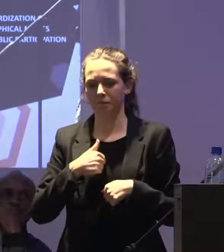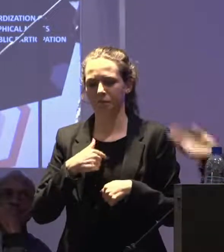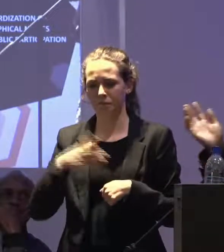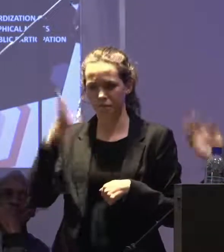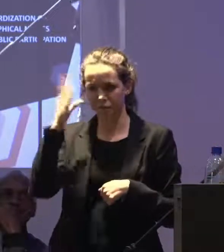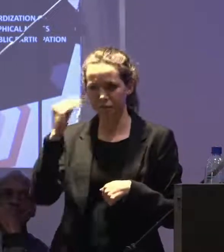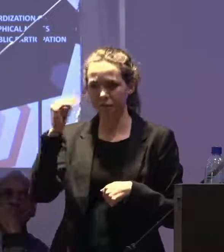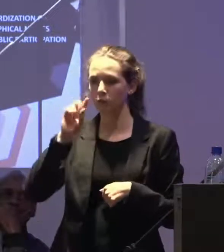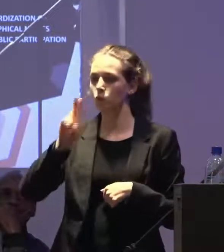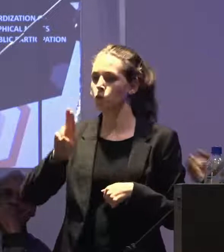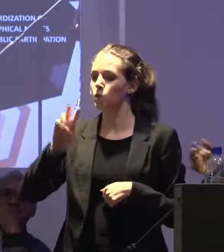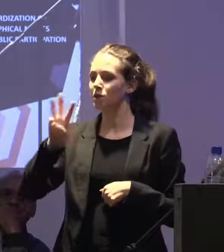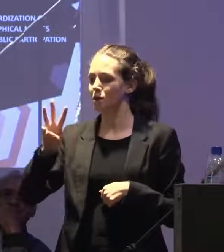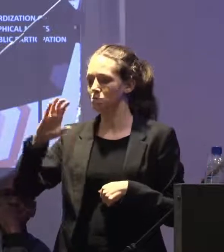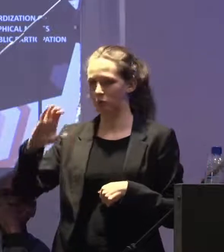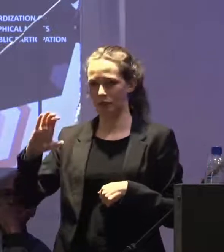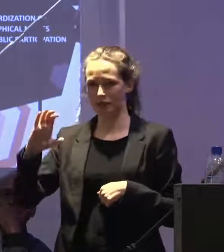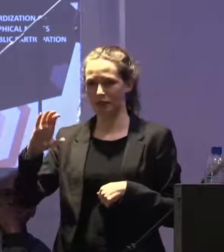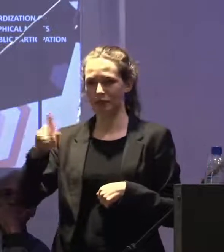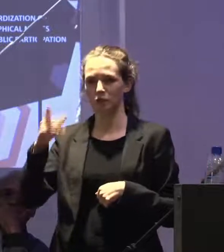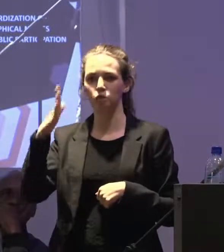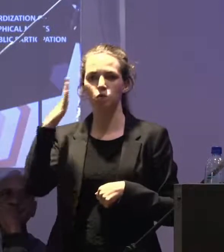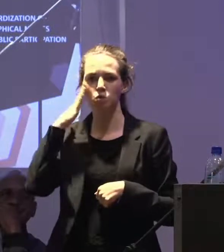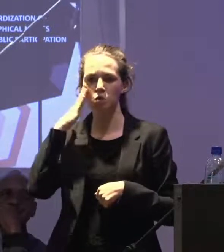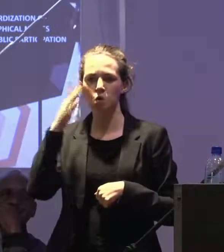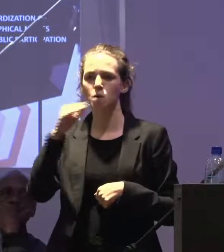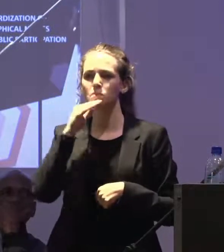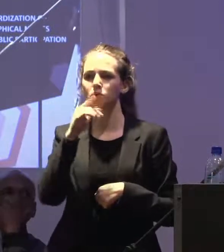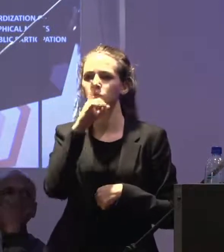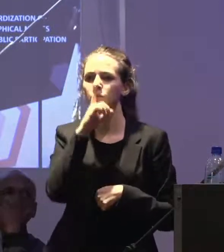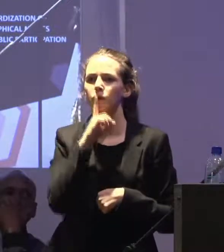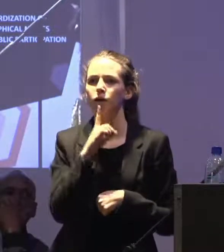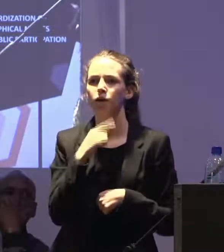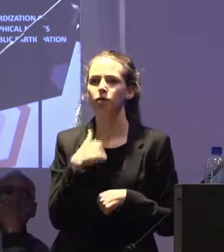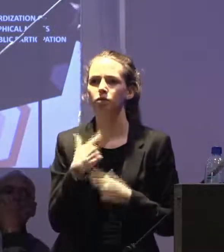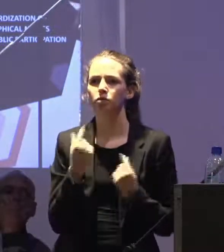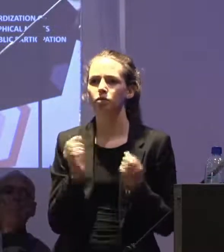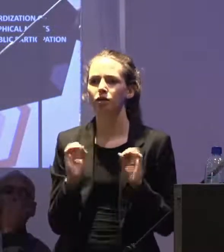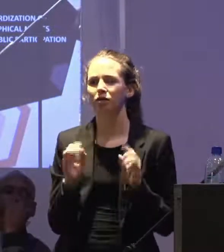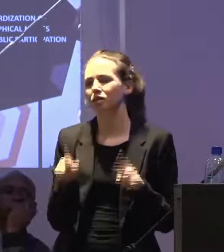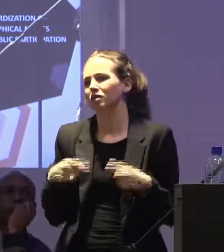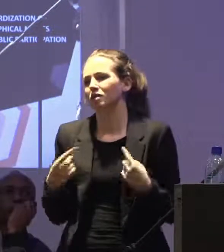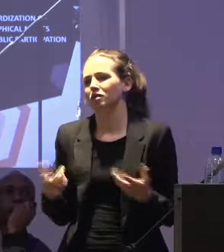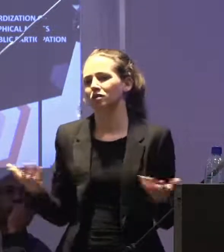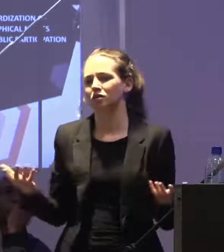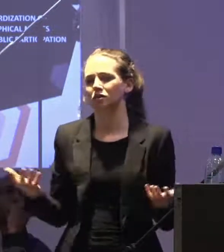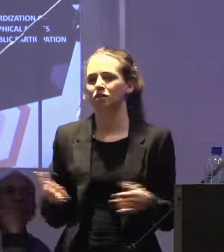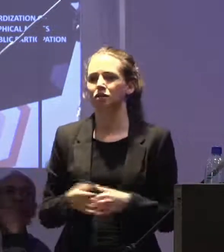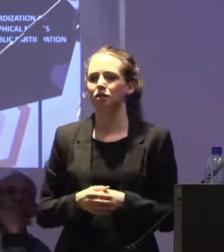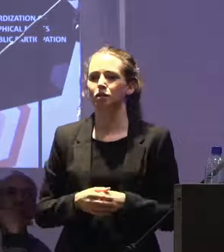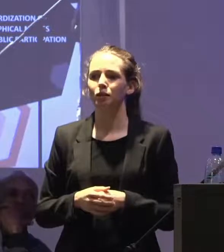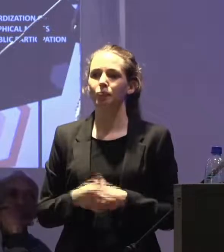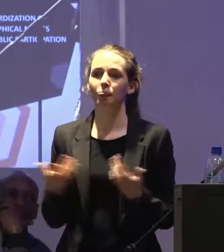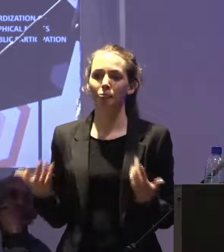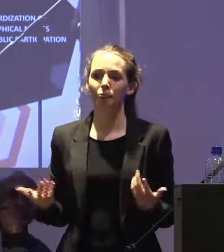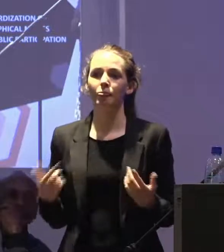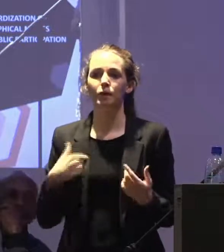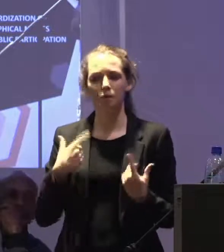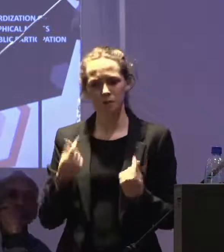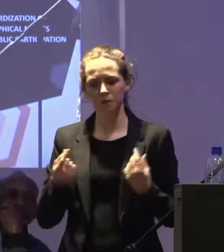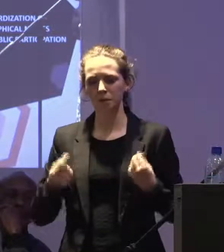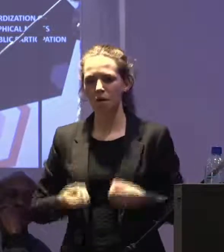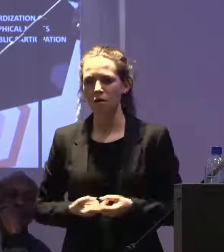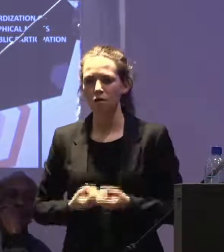to UWC, there's no way you can be a silent nobody. So you do